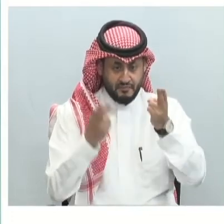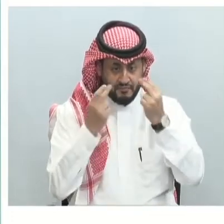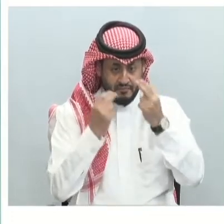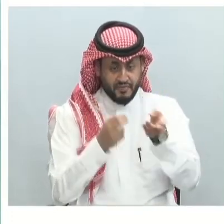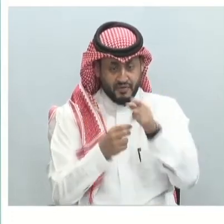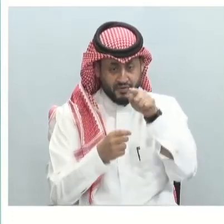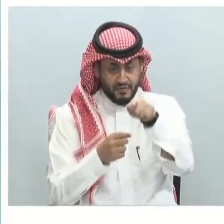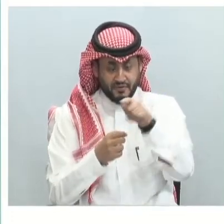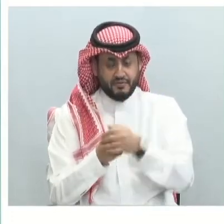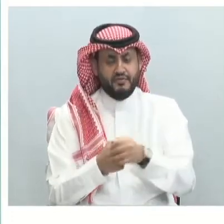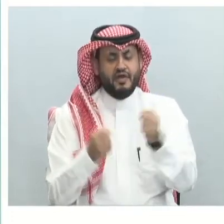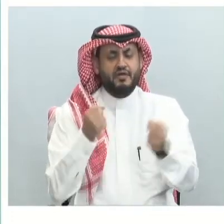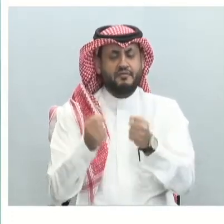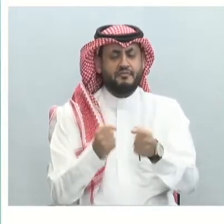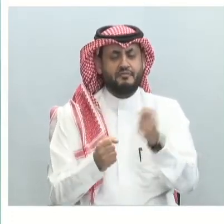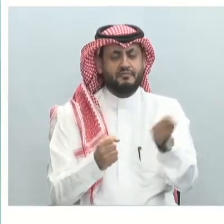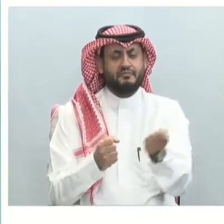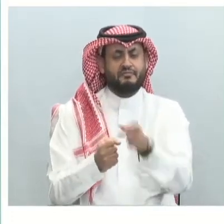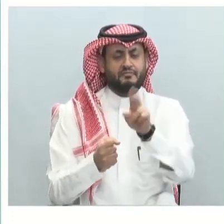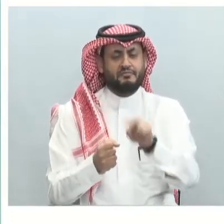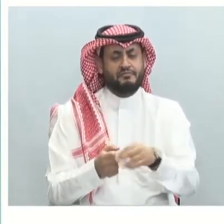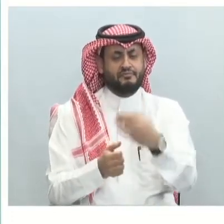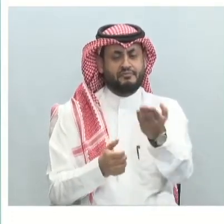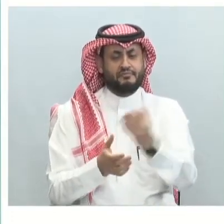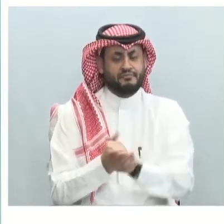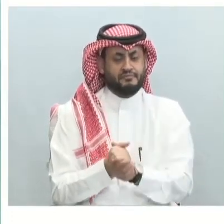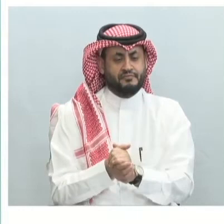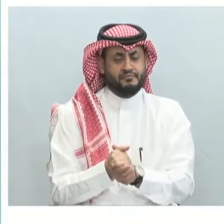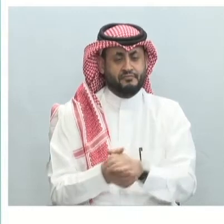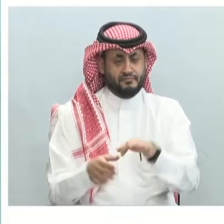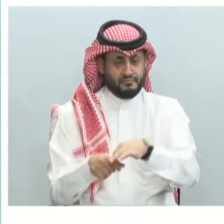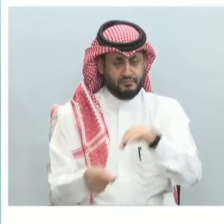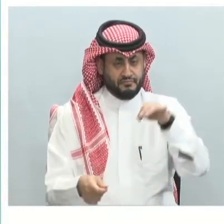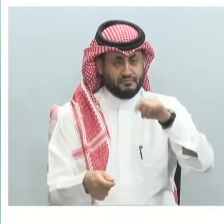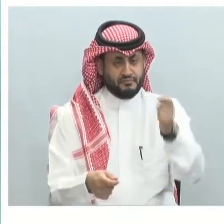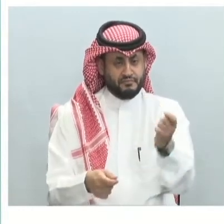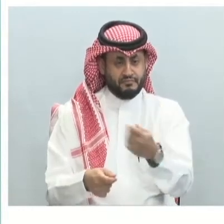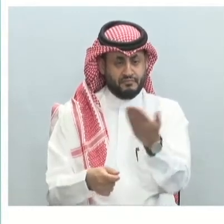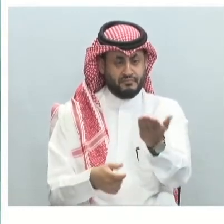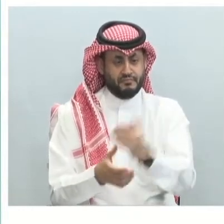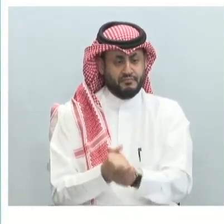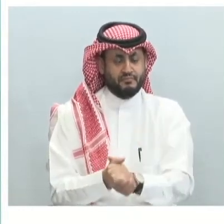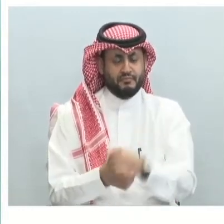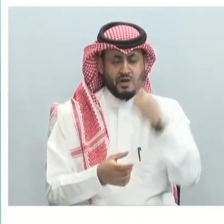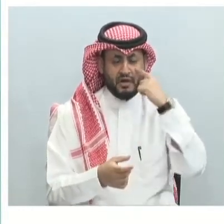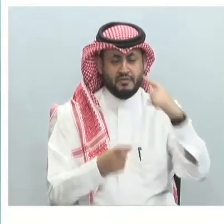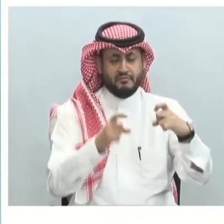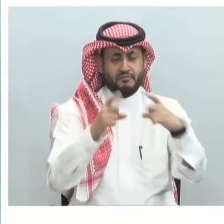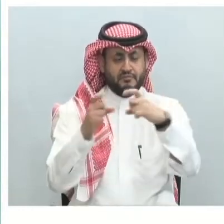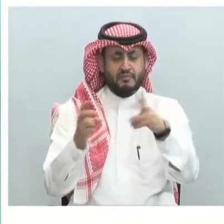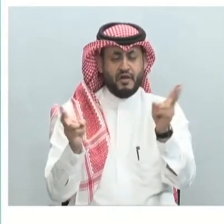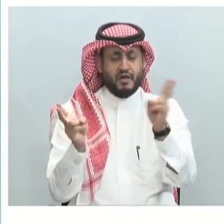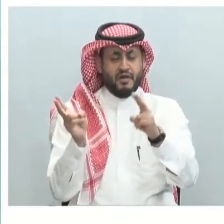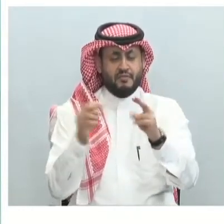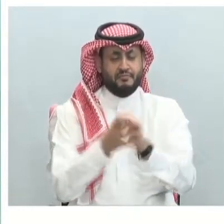finger, and practice, trace. Okay, so use your pencil or pen to trace the words. So, we have a man